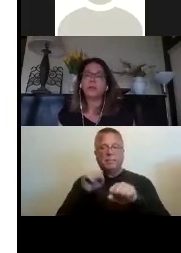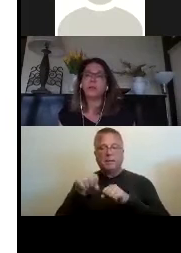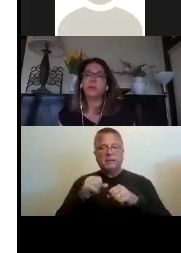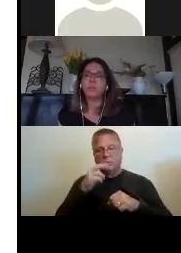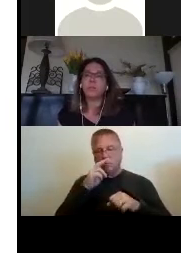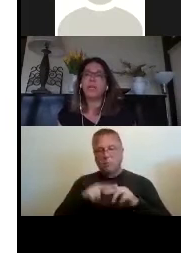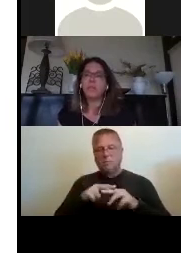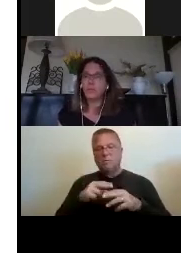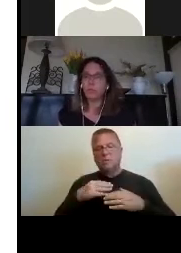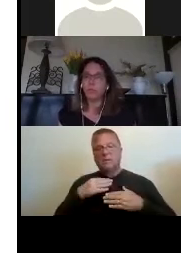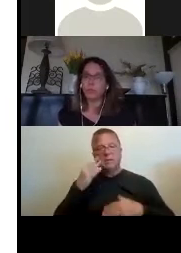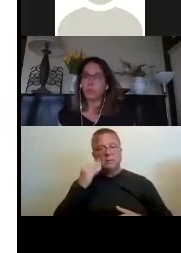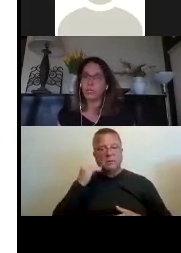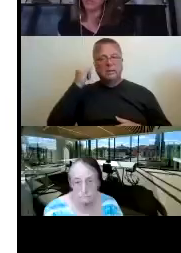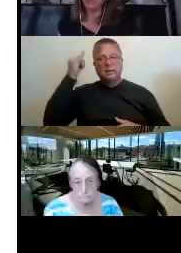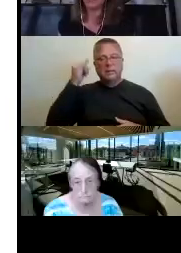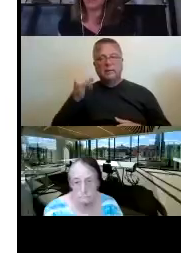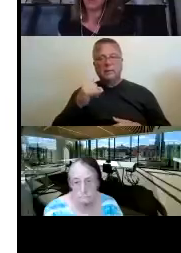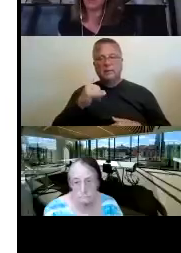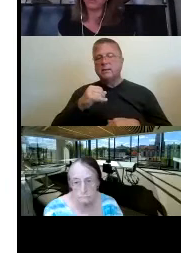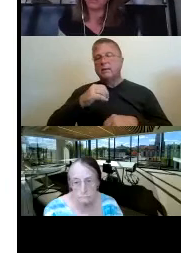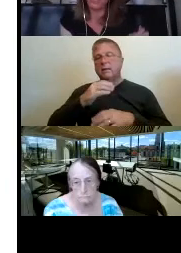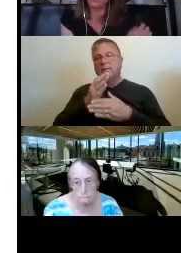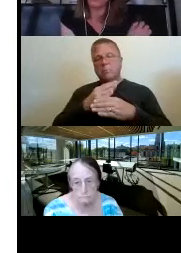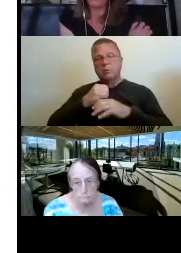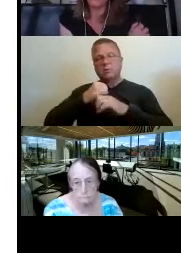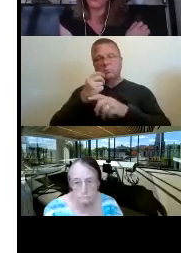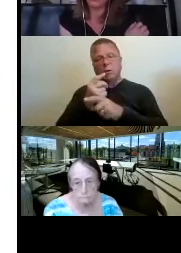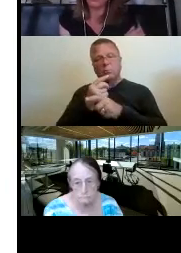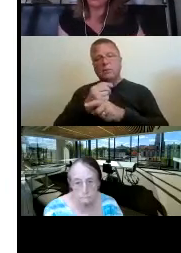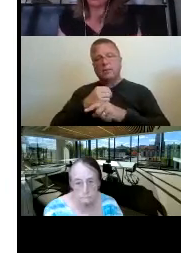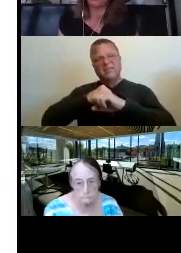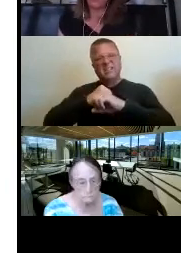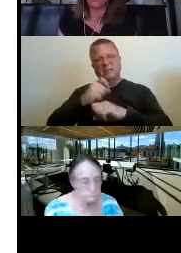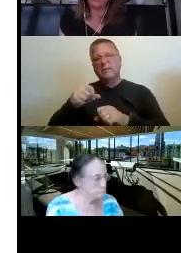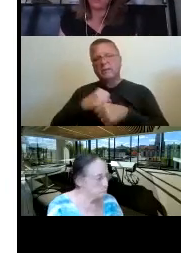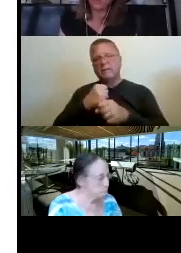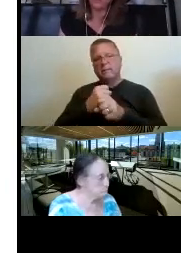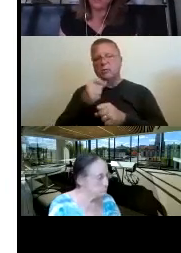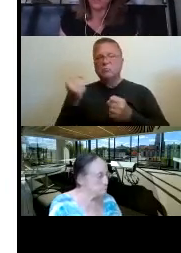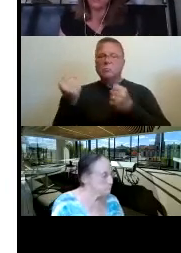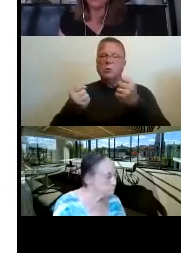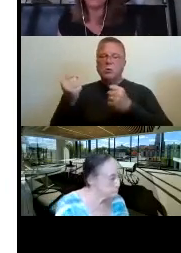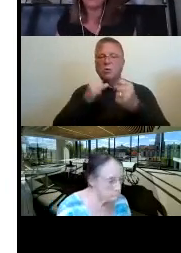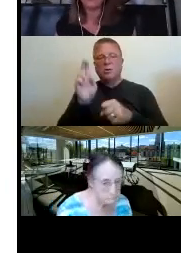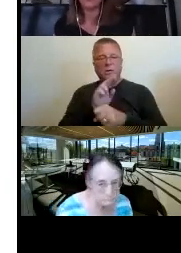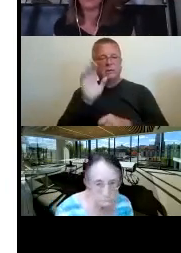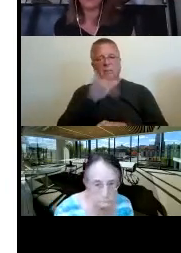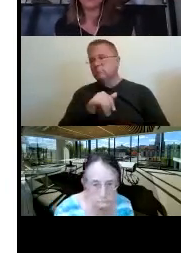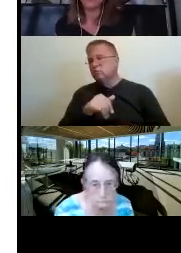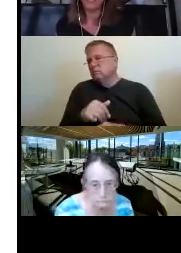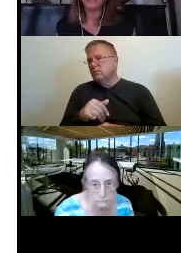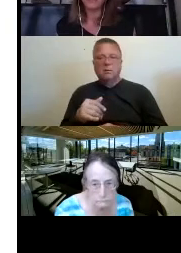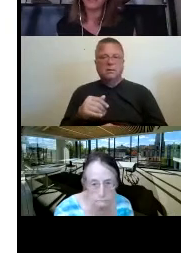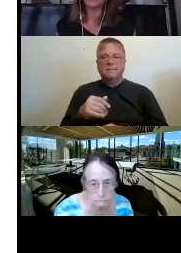experience if it is properly protected. So that's where we would need to make sure that motorists are not going to just use it as, you know,